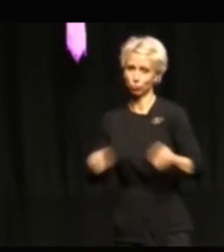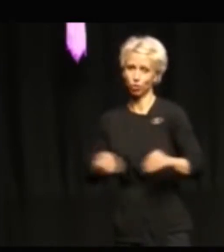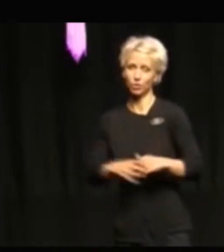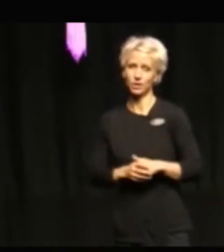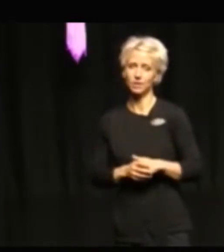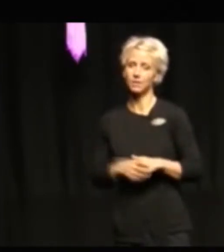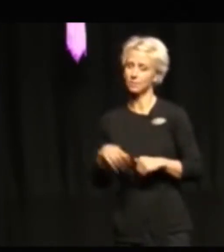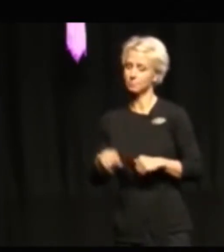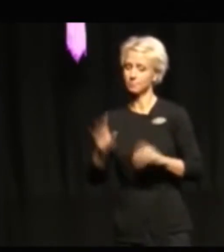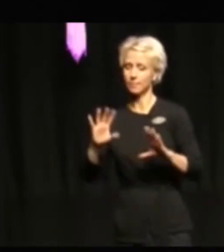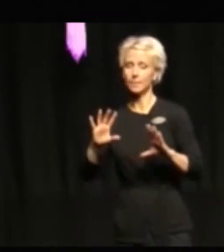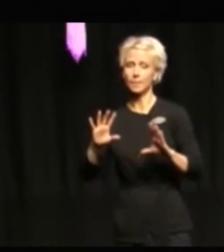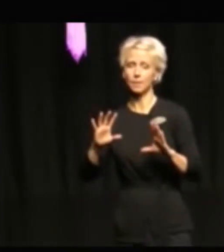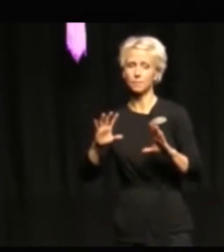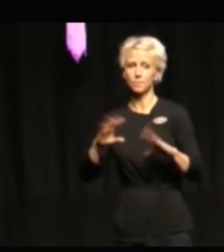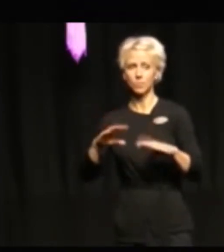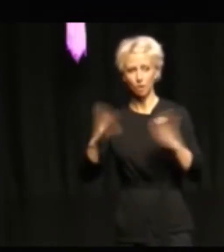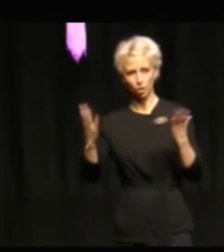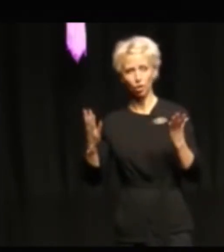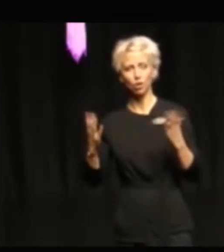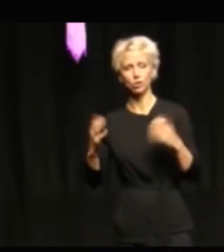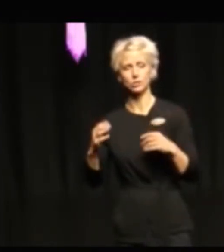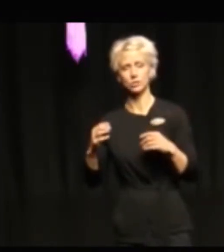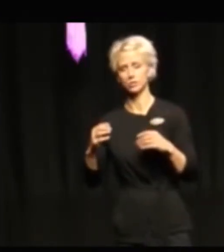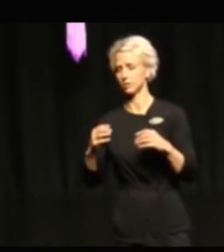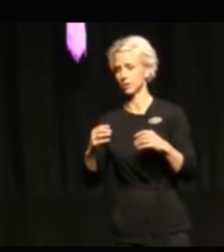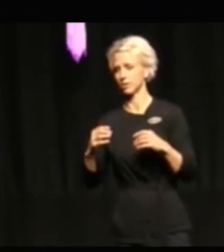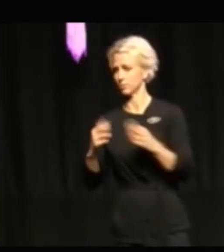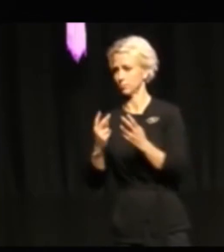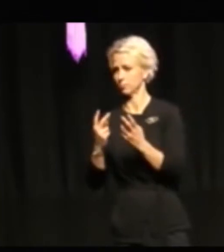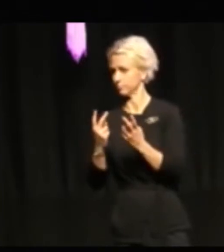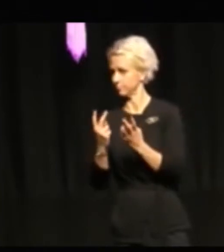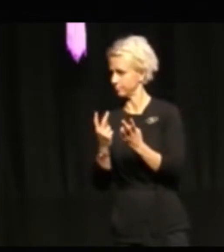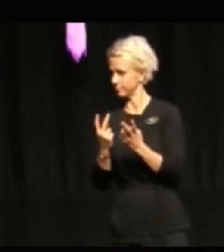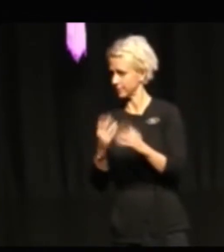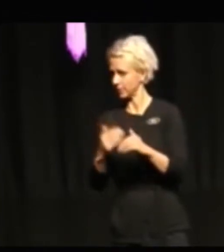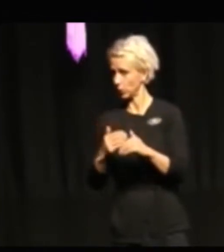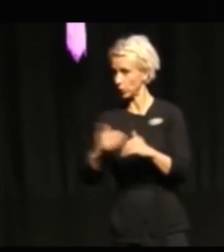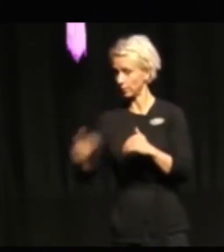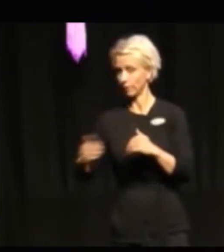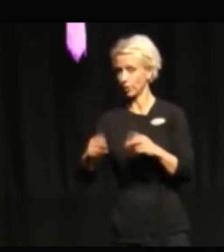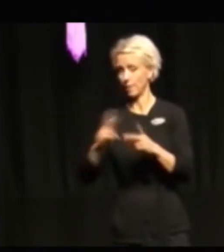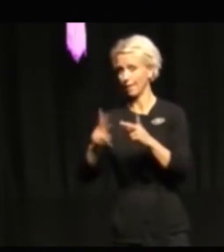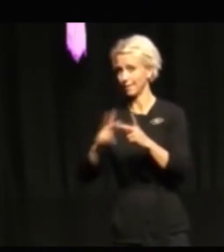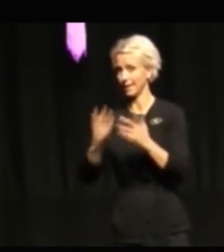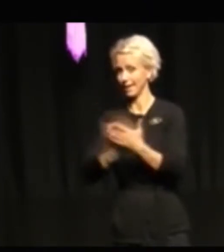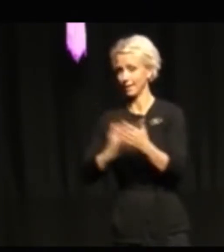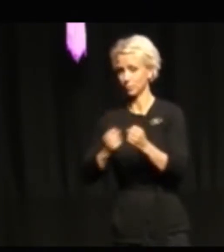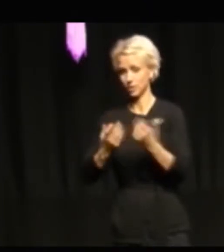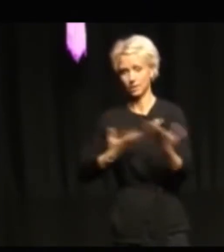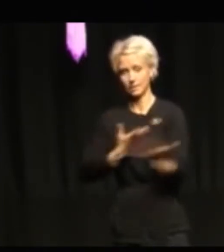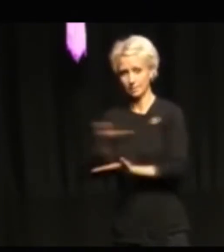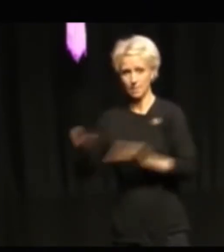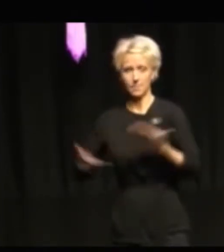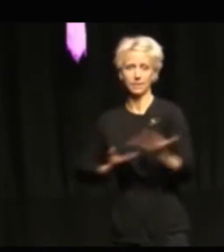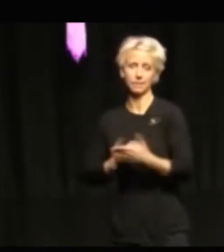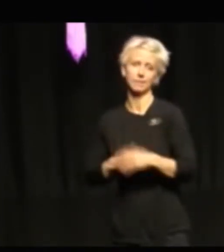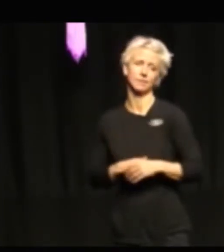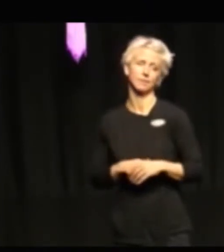they clarify the extraterritorial obligations of states, and they do not, in any ways, they do not